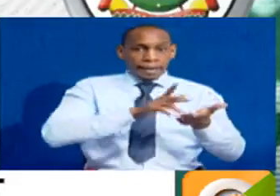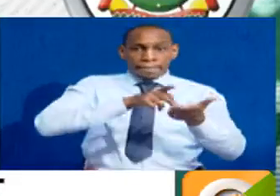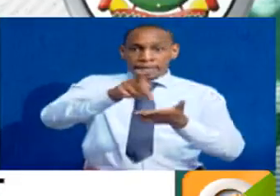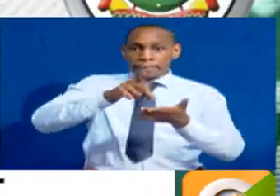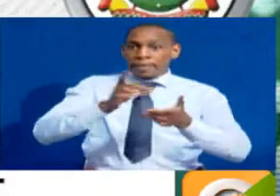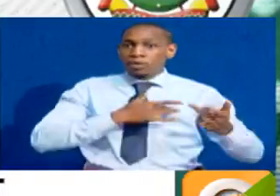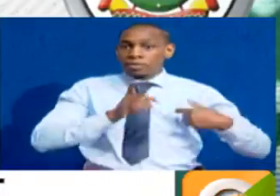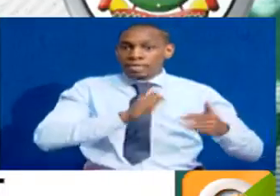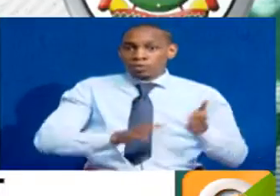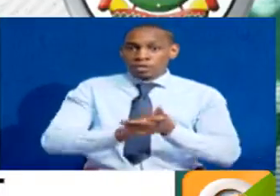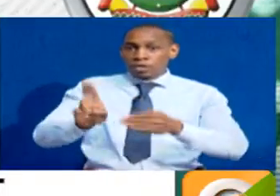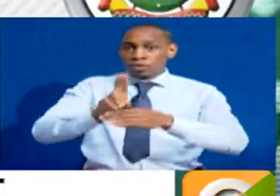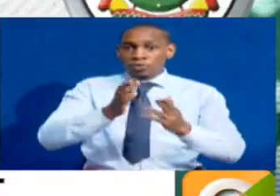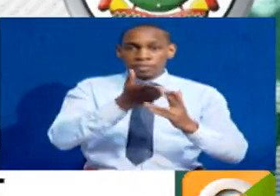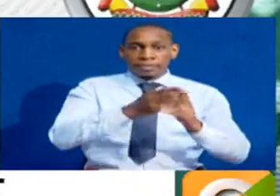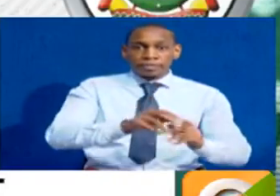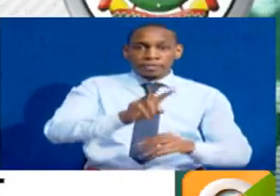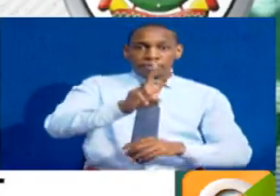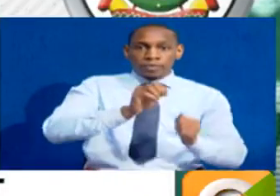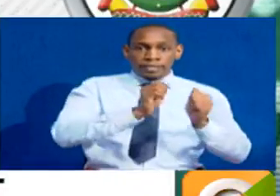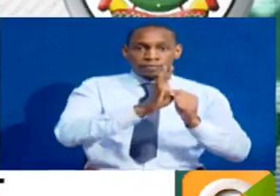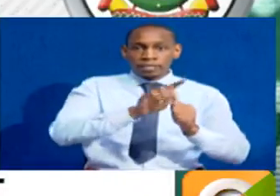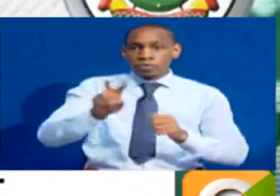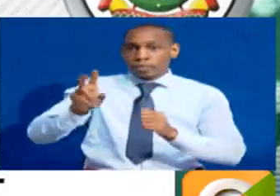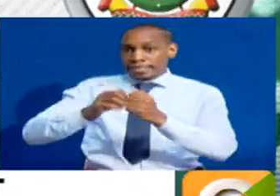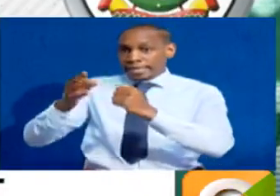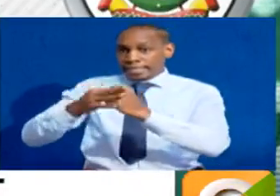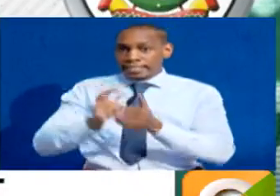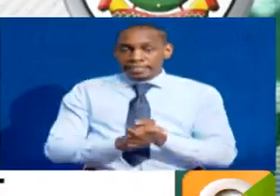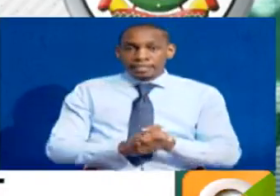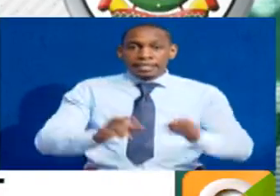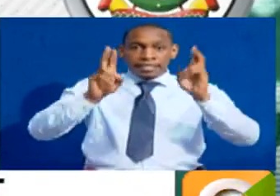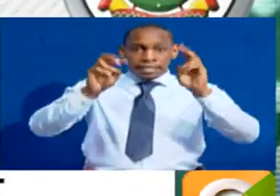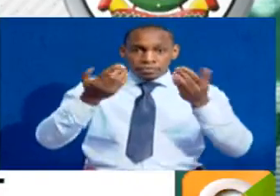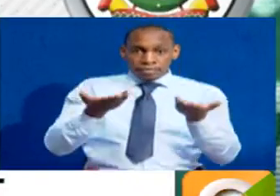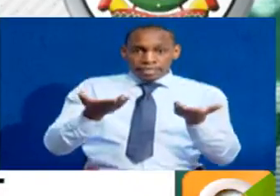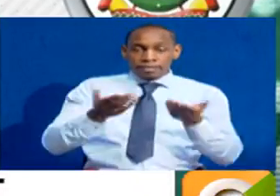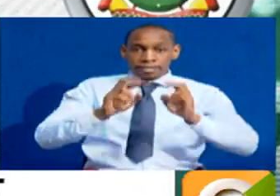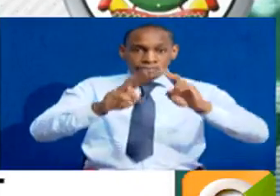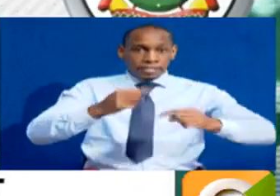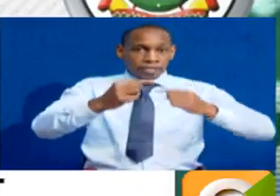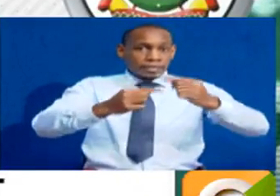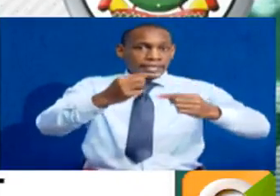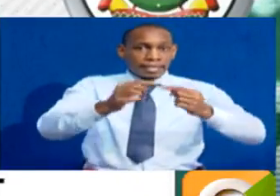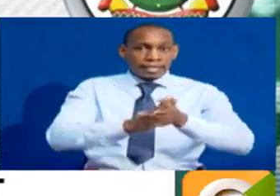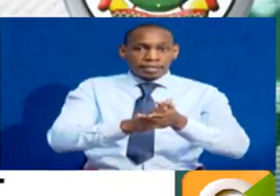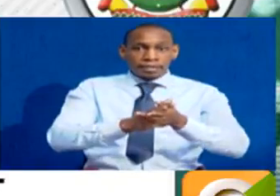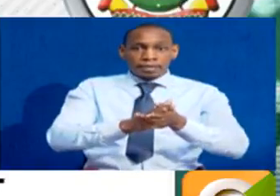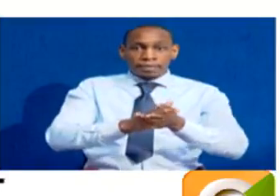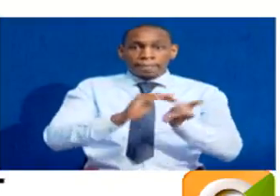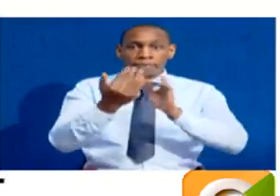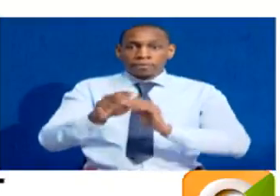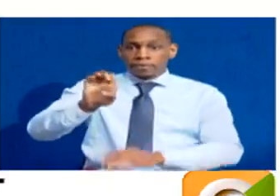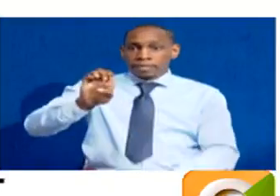payments are in regards to expenditure between 2014 and 2018. The matter is currently under investigation by the